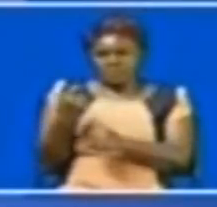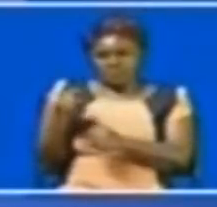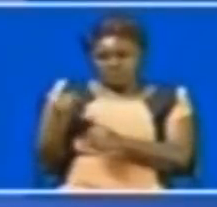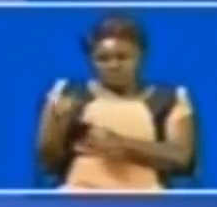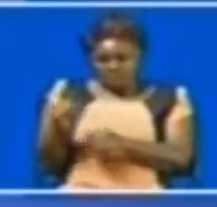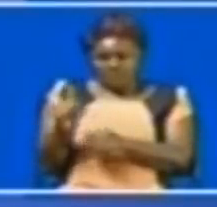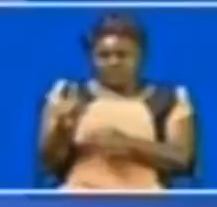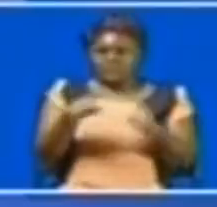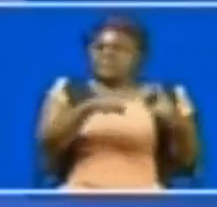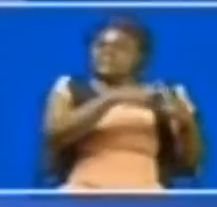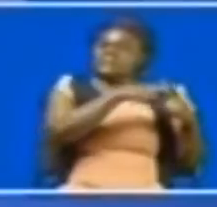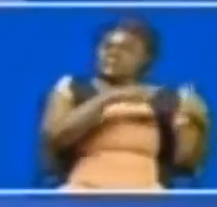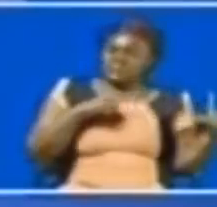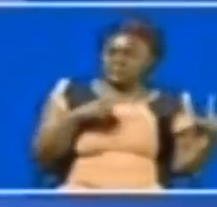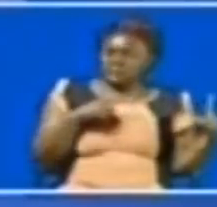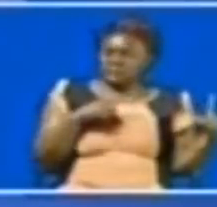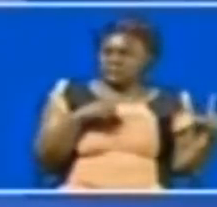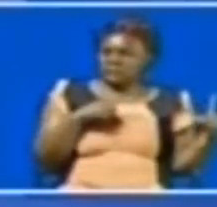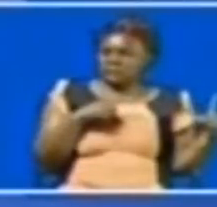he was gruesomely killed. And